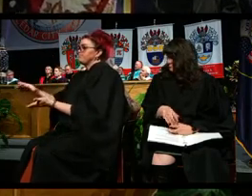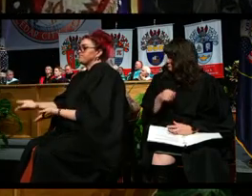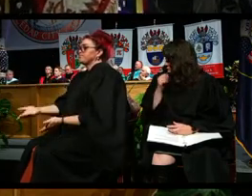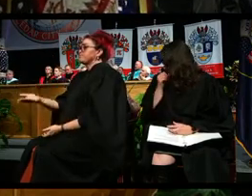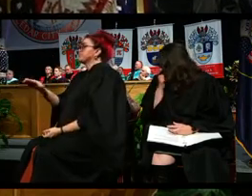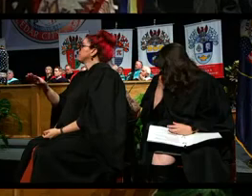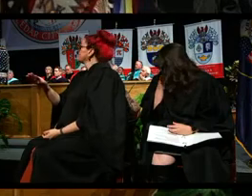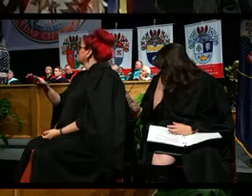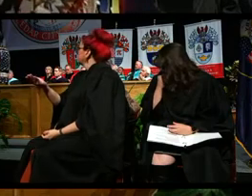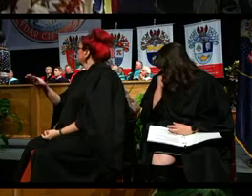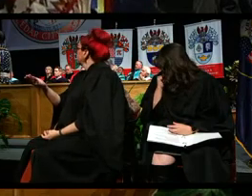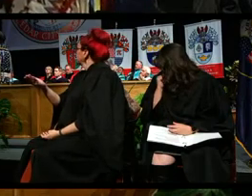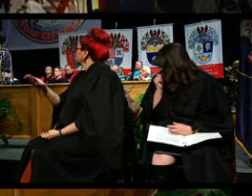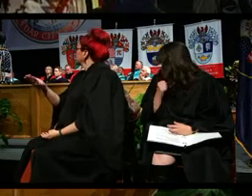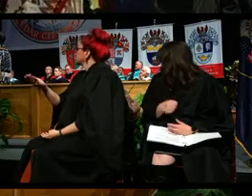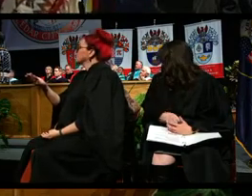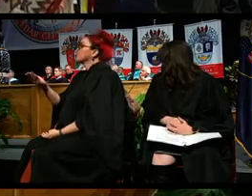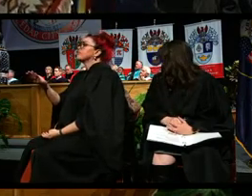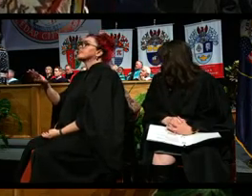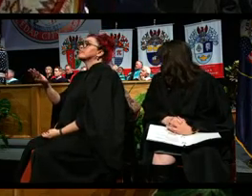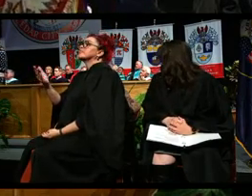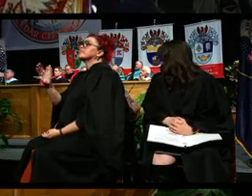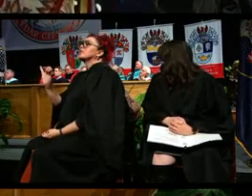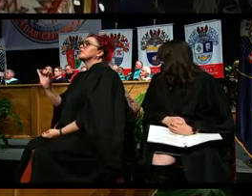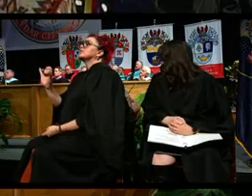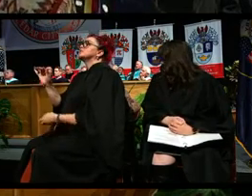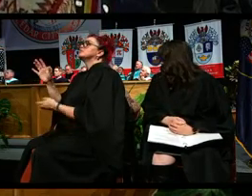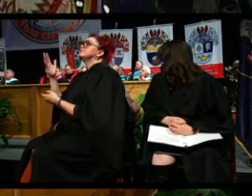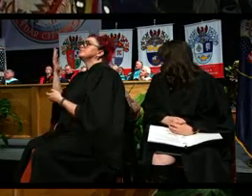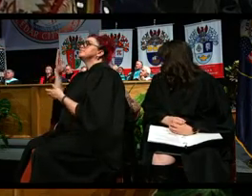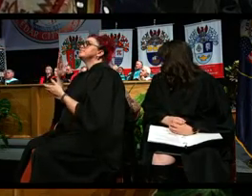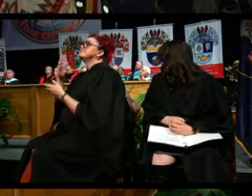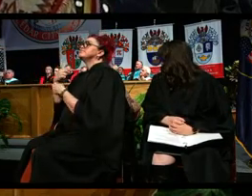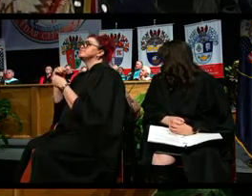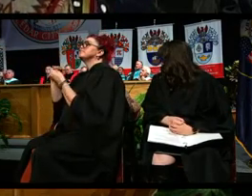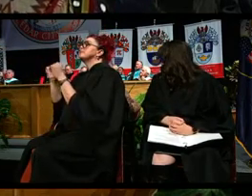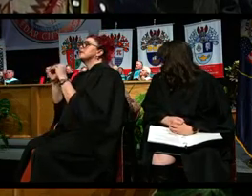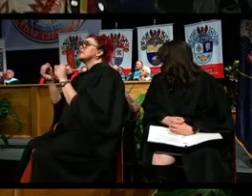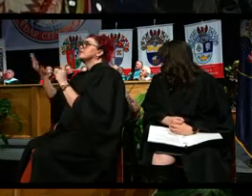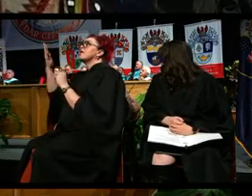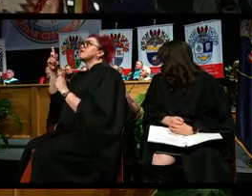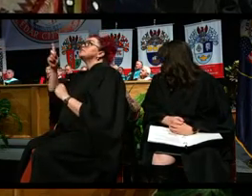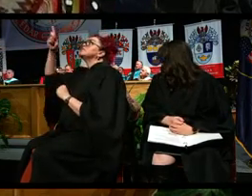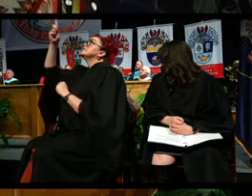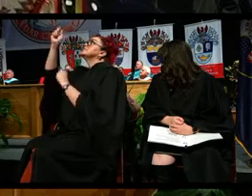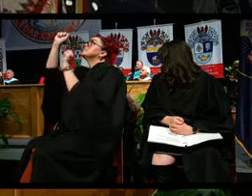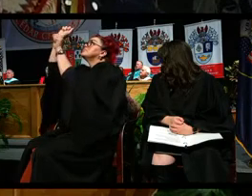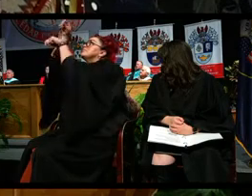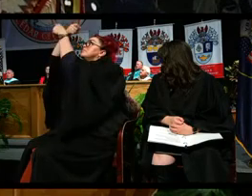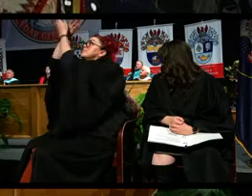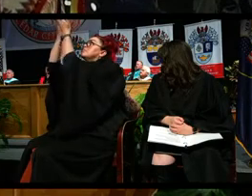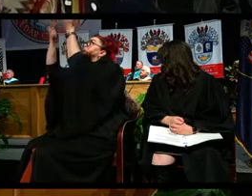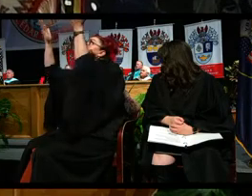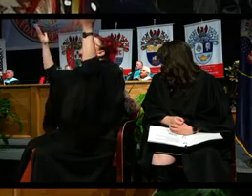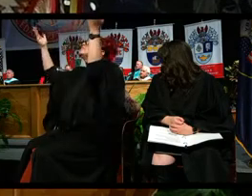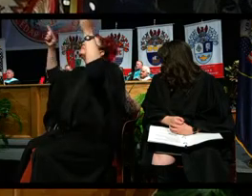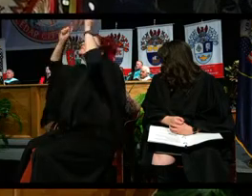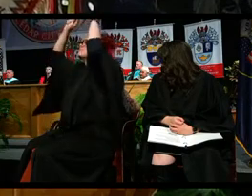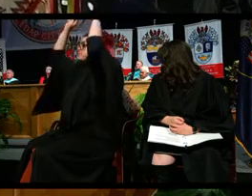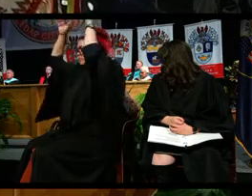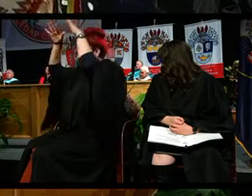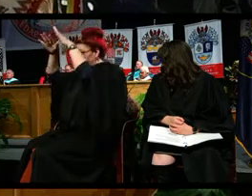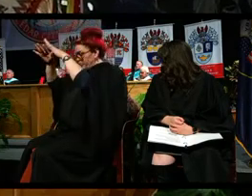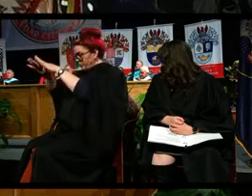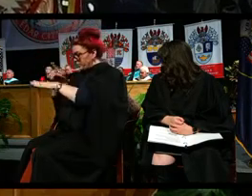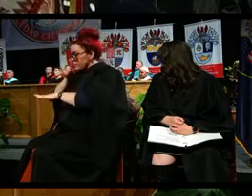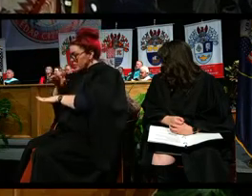Also, number five, Creator, everything above her, I ask you to bless her that way. The